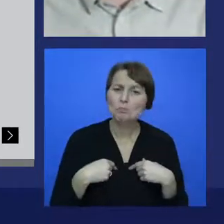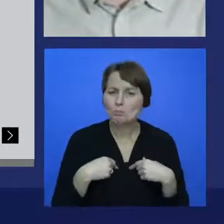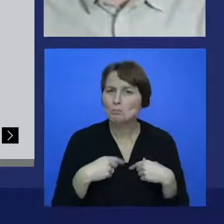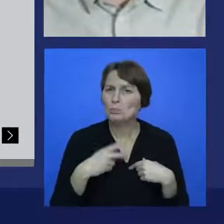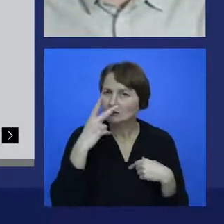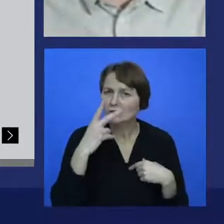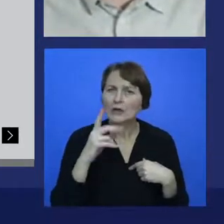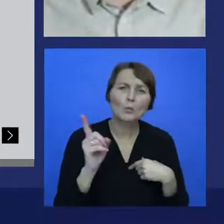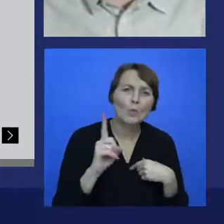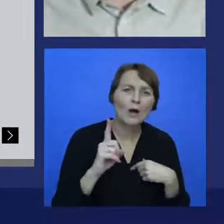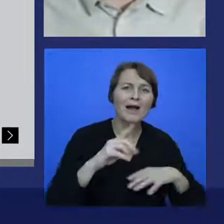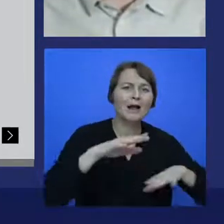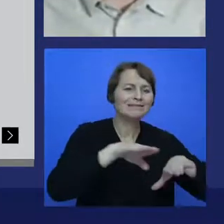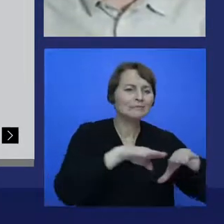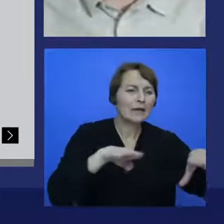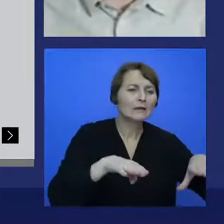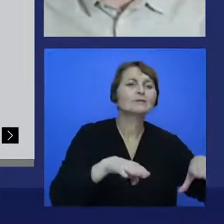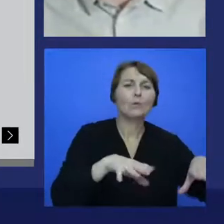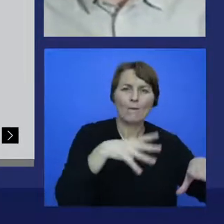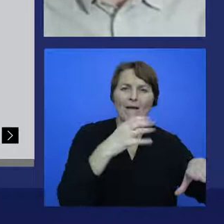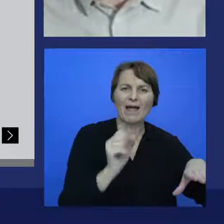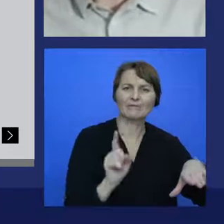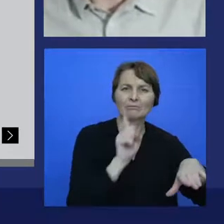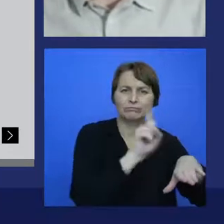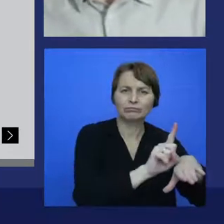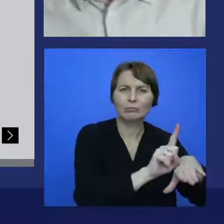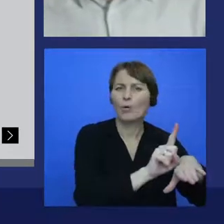which desks are occupied or not occupied.